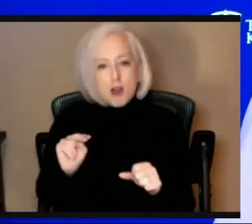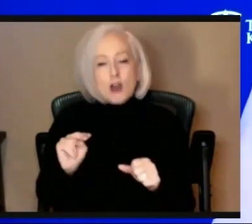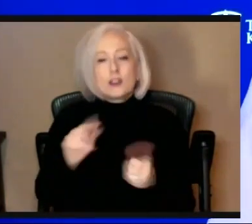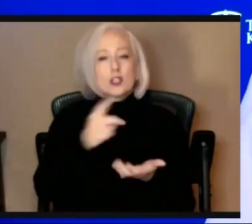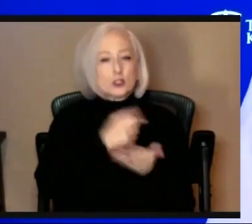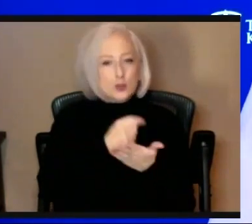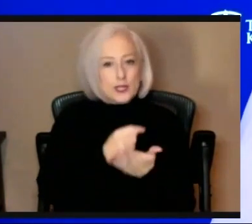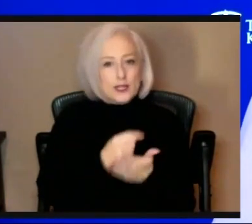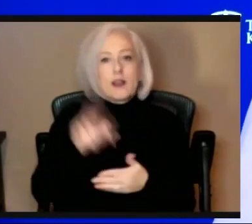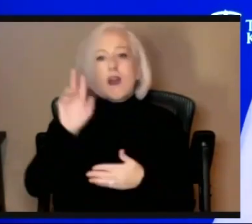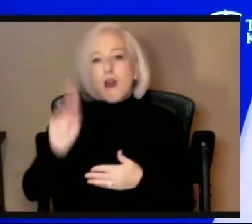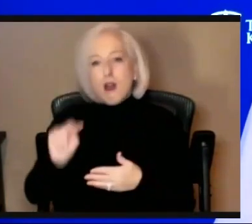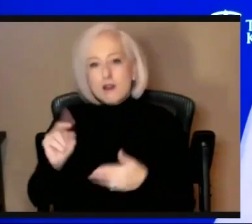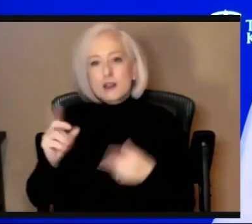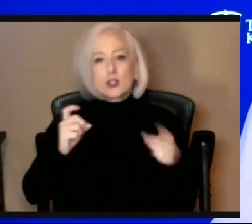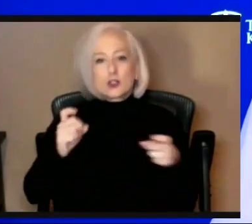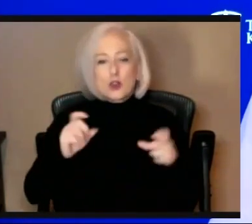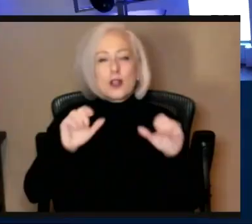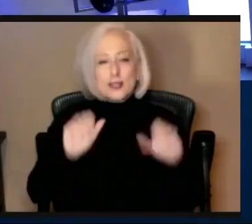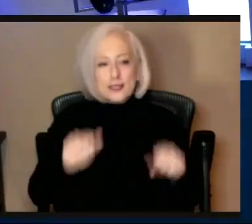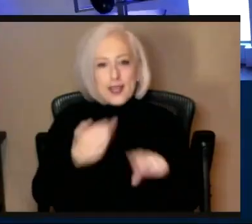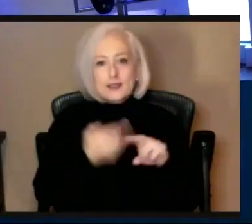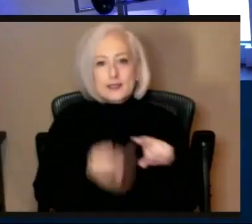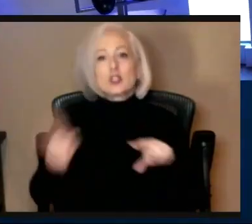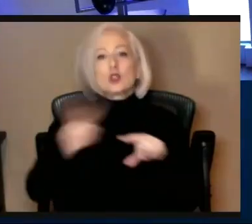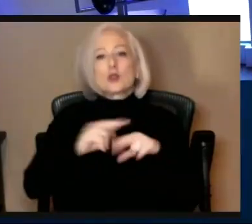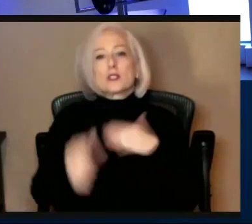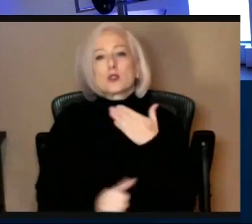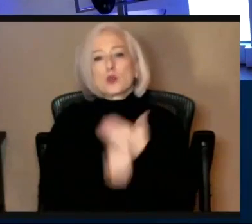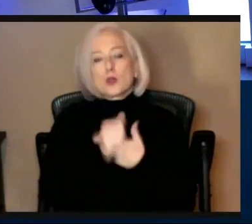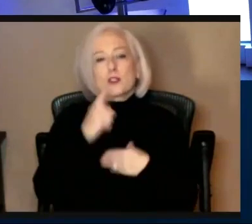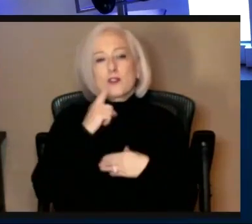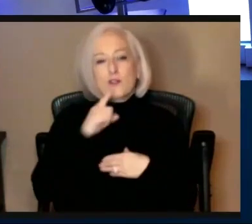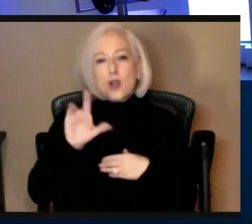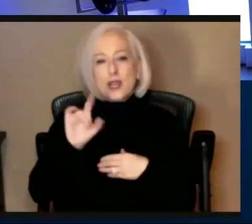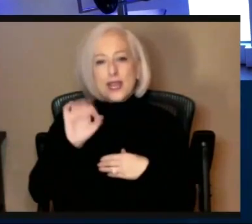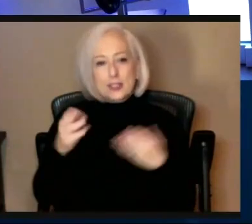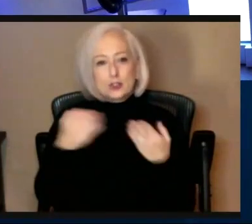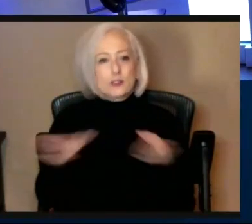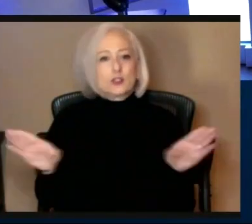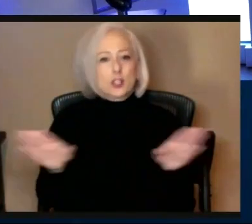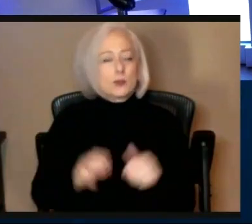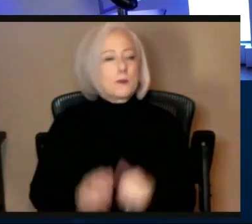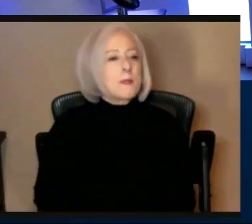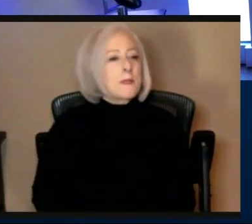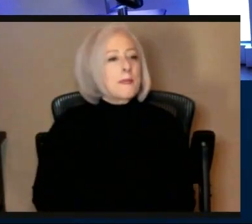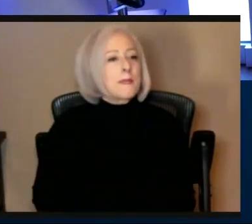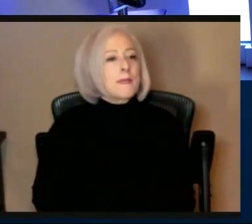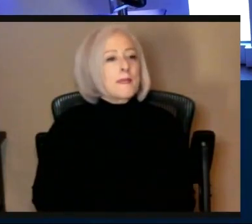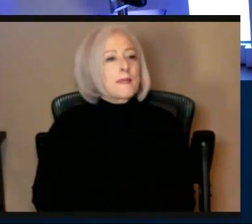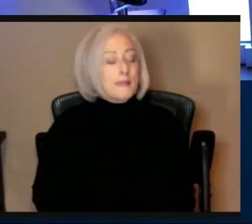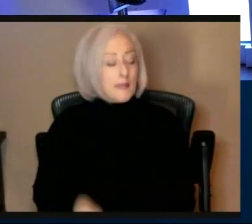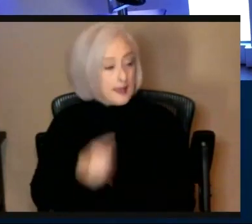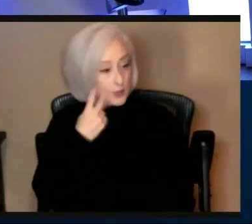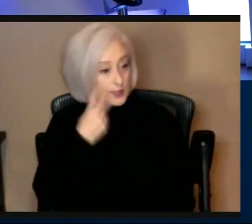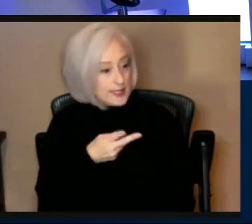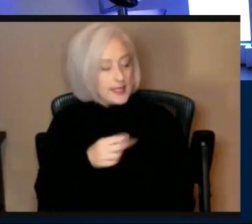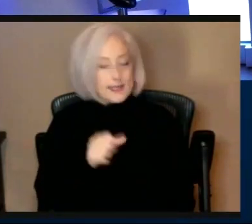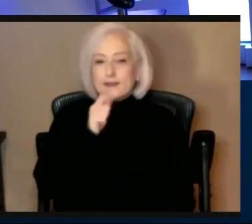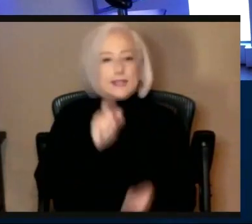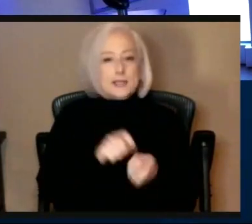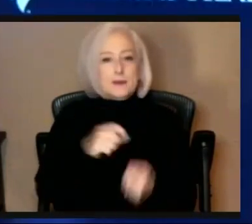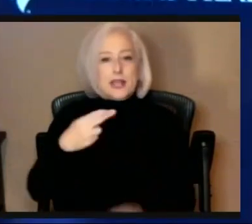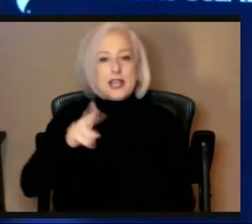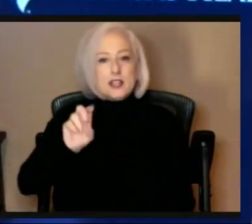your risk for cancers in general, yeah. And Have you guys seen this? Not specifically HIV, but immunosuppression in